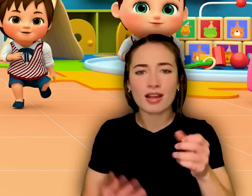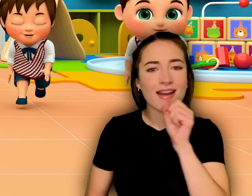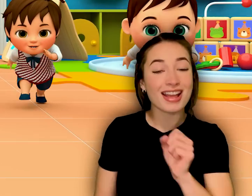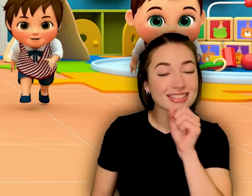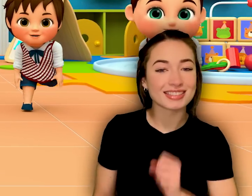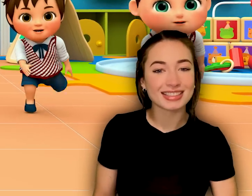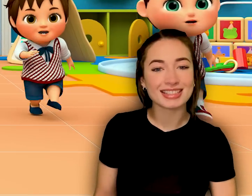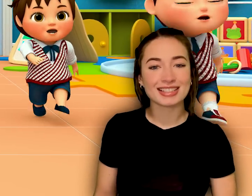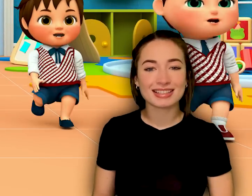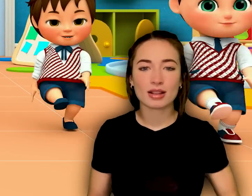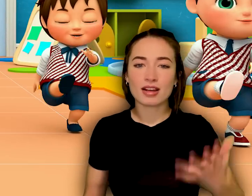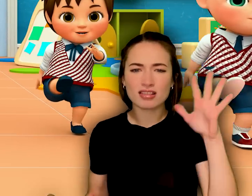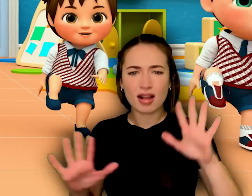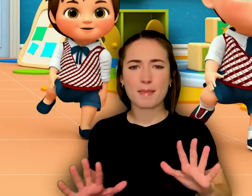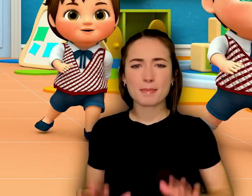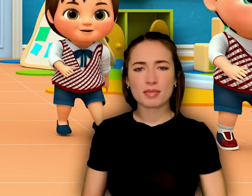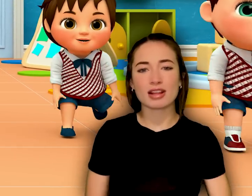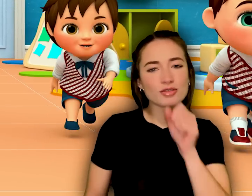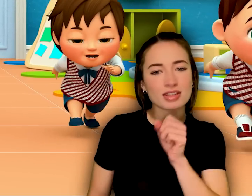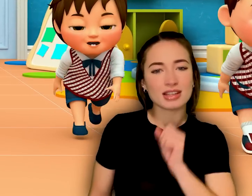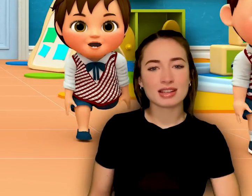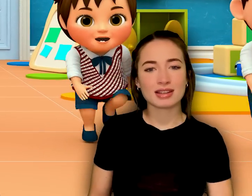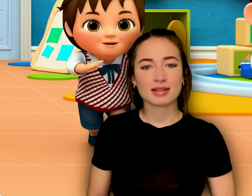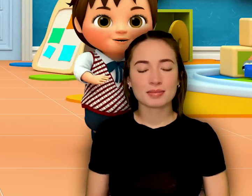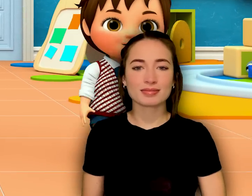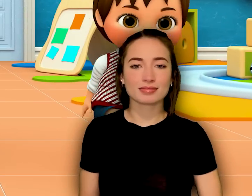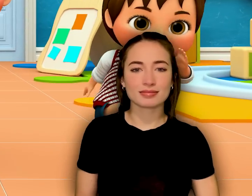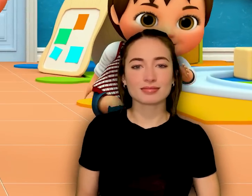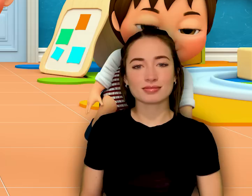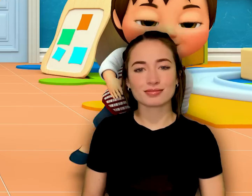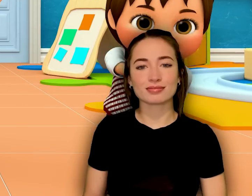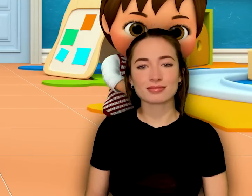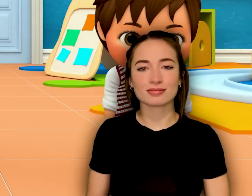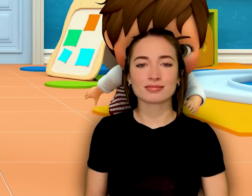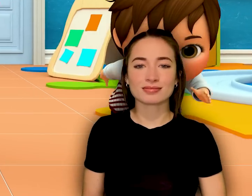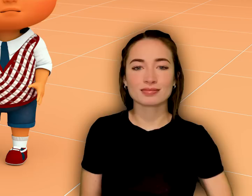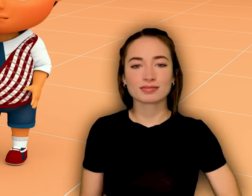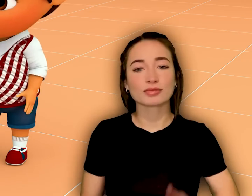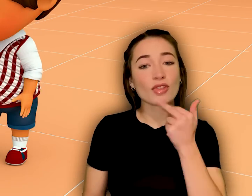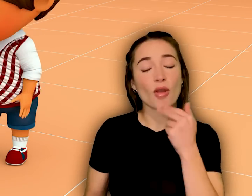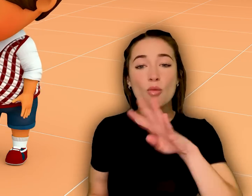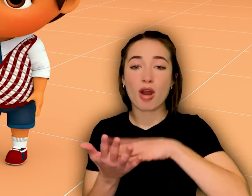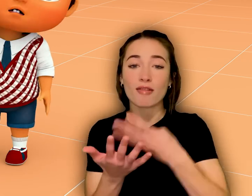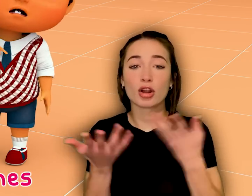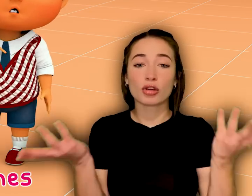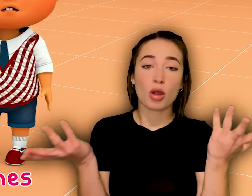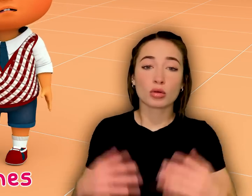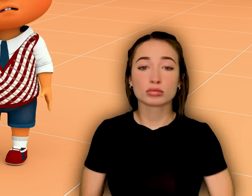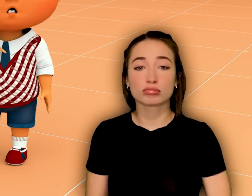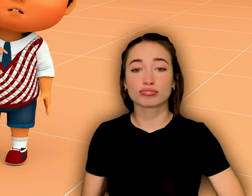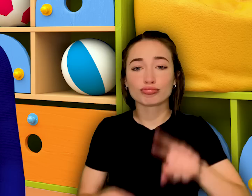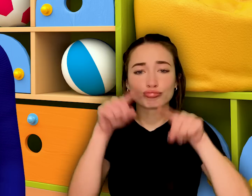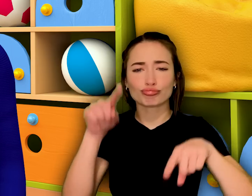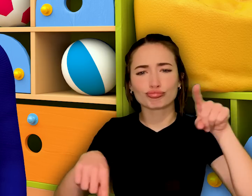that what ice cream awesome ice cream sugar cones and